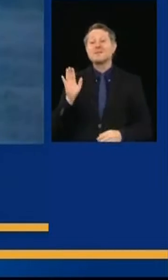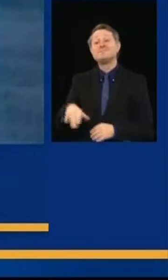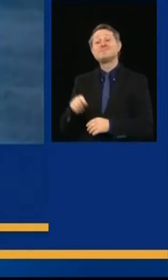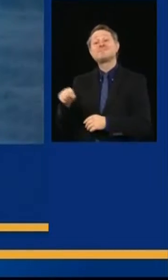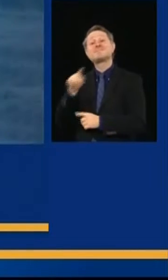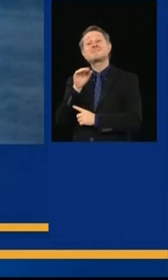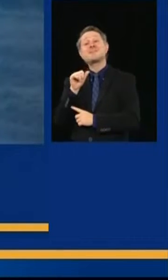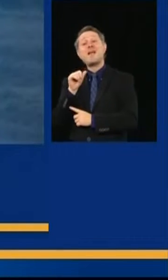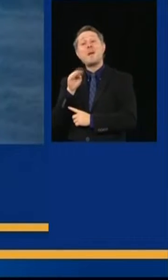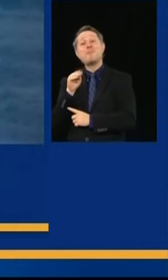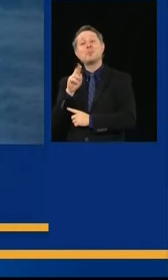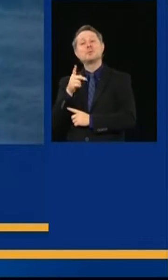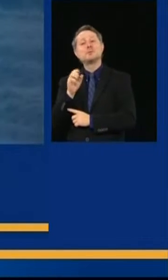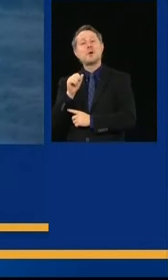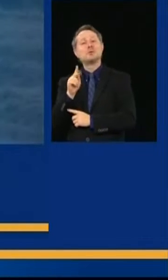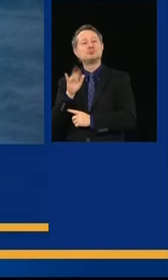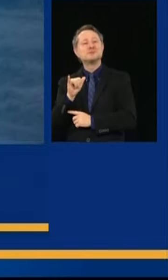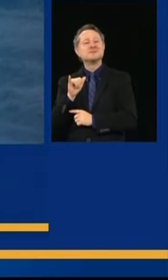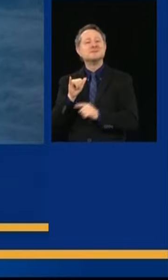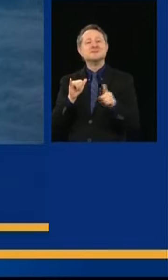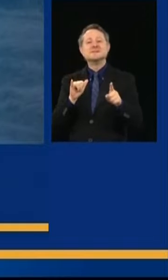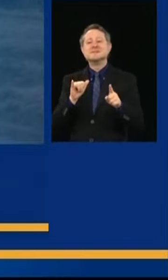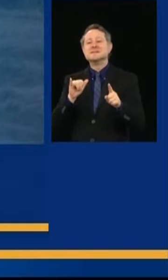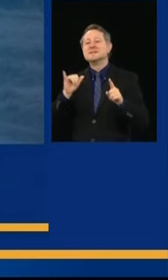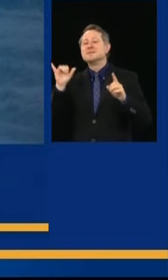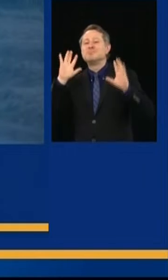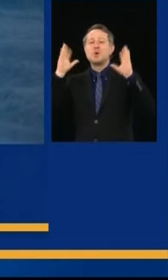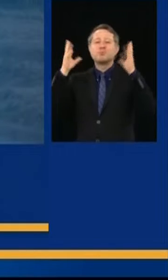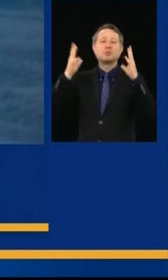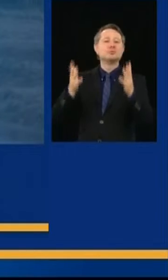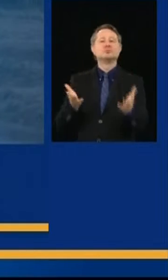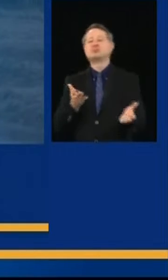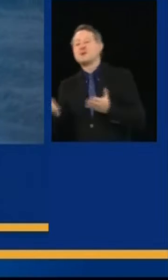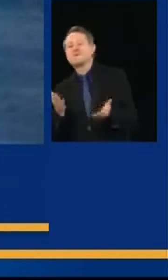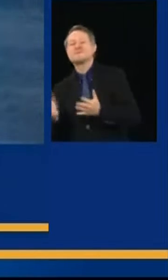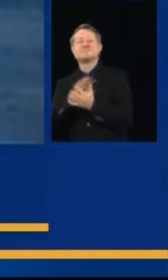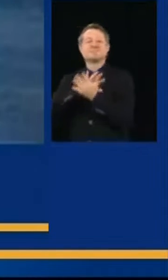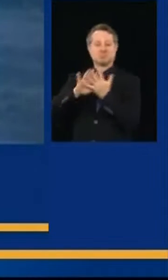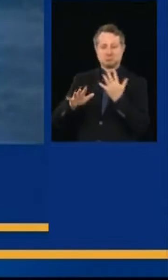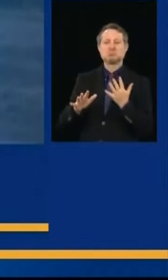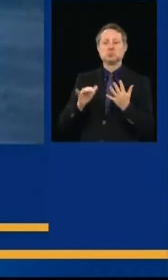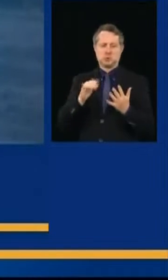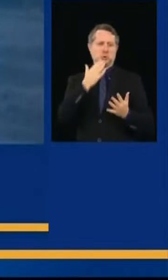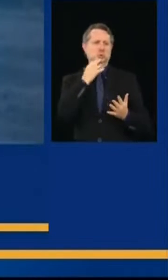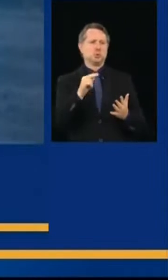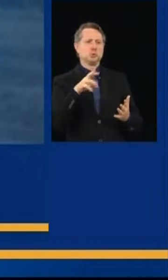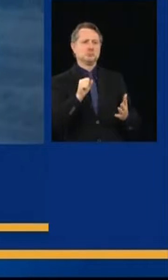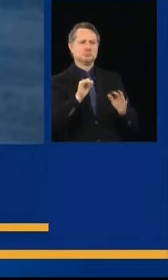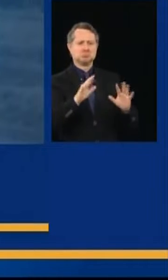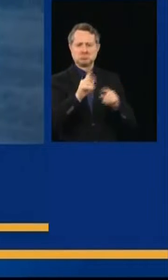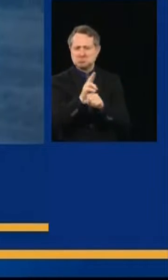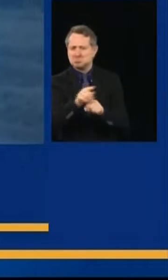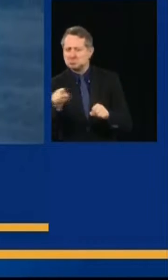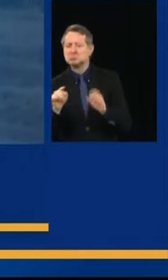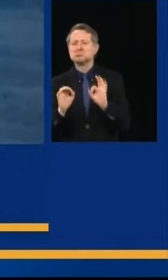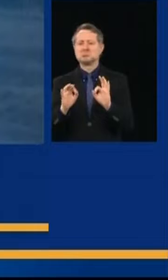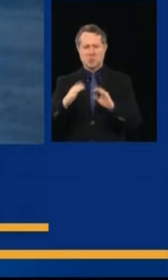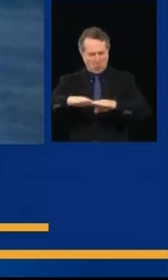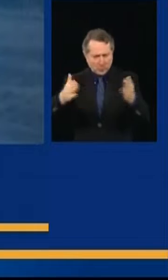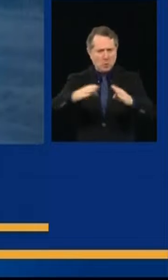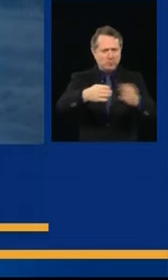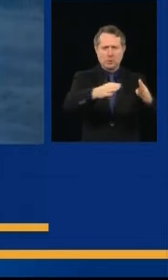is good news. A lot of attention on reopening now, and we're doing something in this